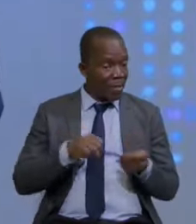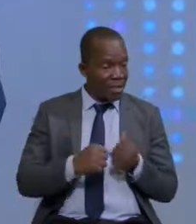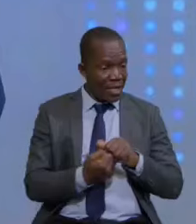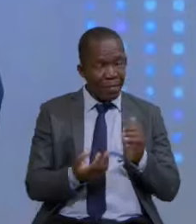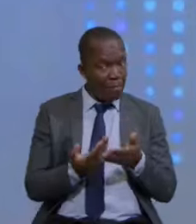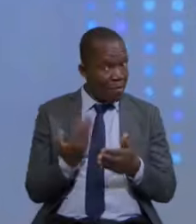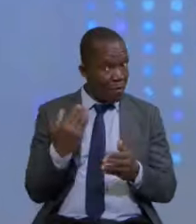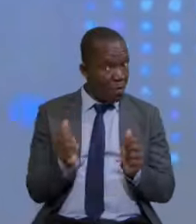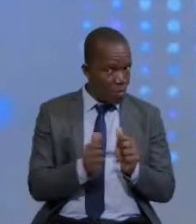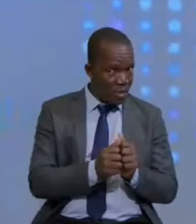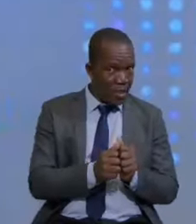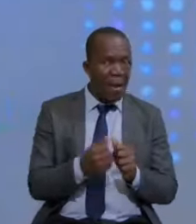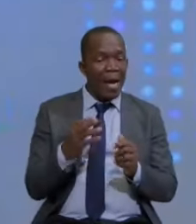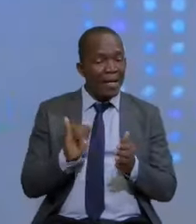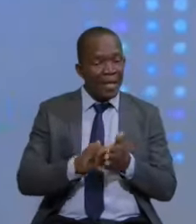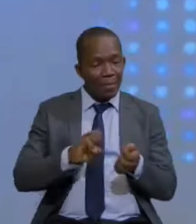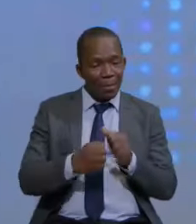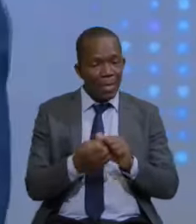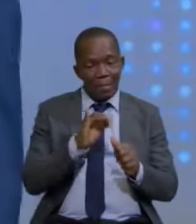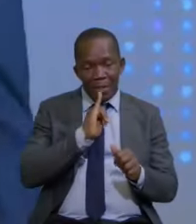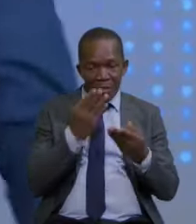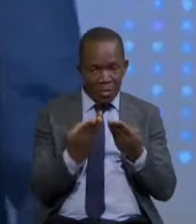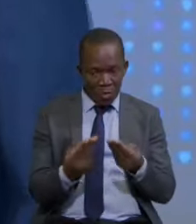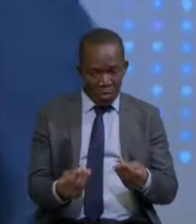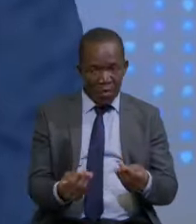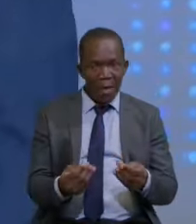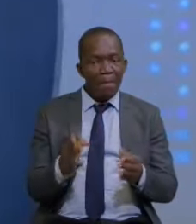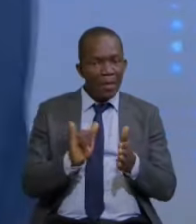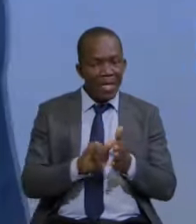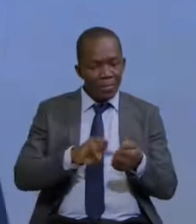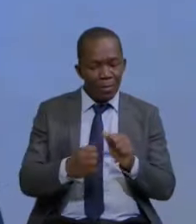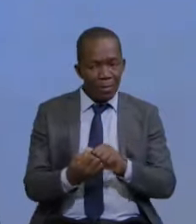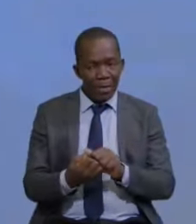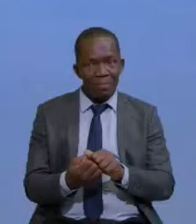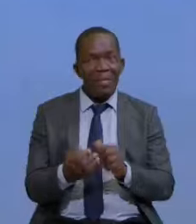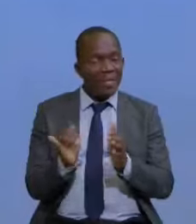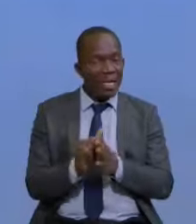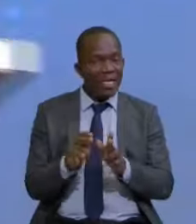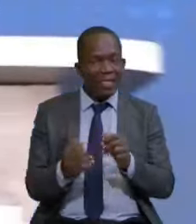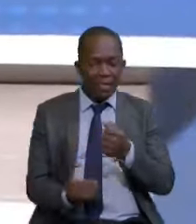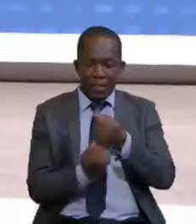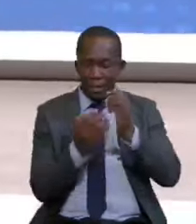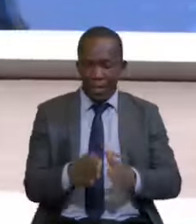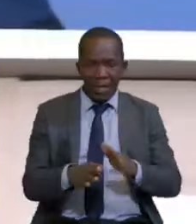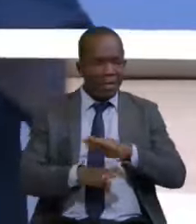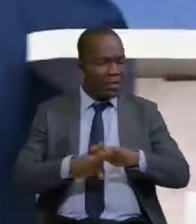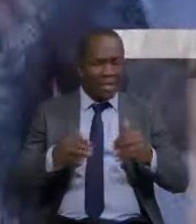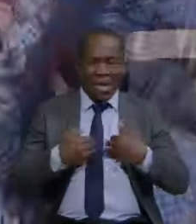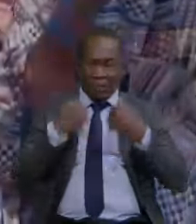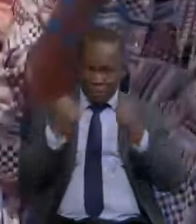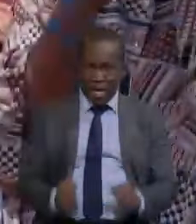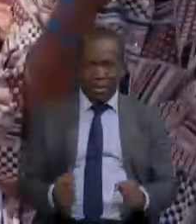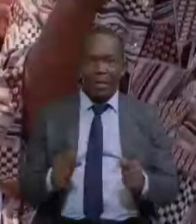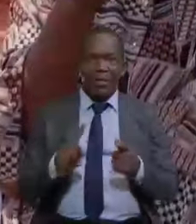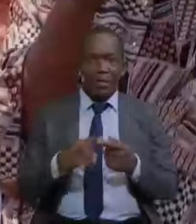solved, that problem. But that advocate does not have the power to make you not to do those